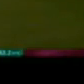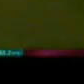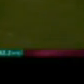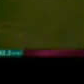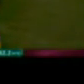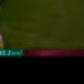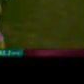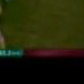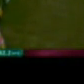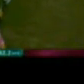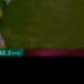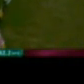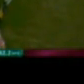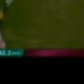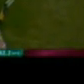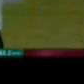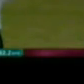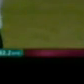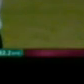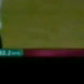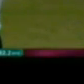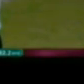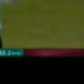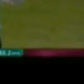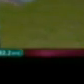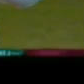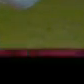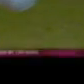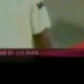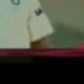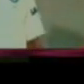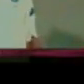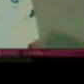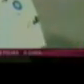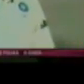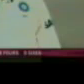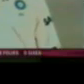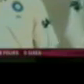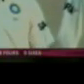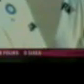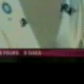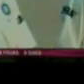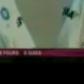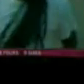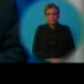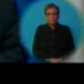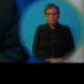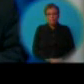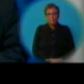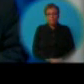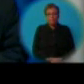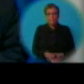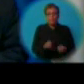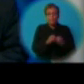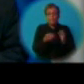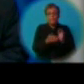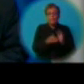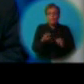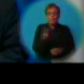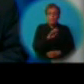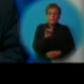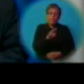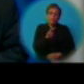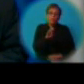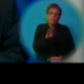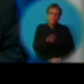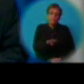That's a good hit. Got a bit of width from Fidel Edwards to end the over. The scores in the match: